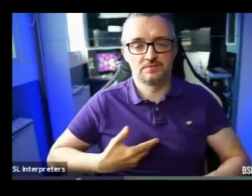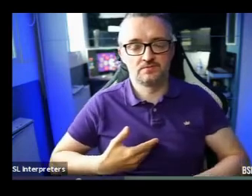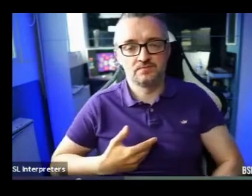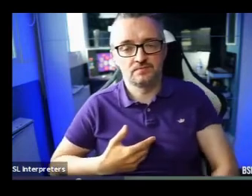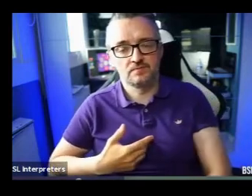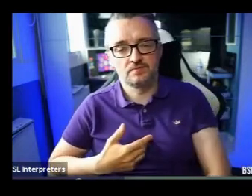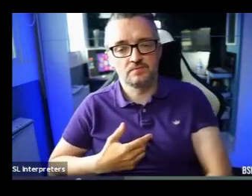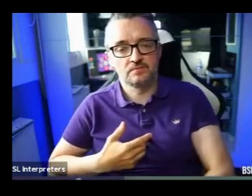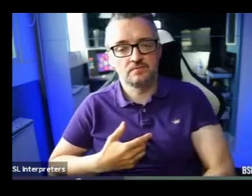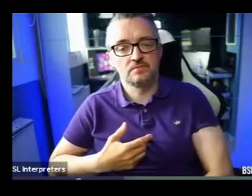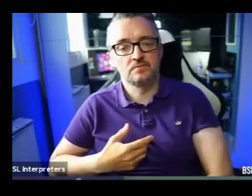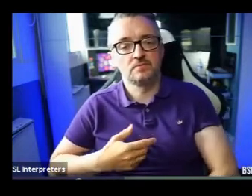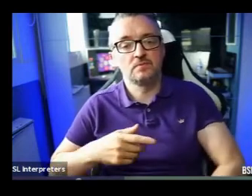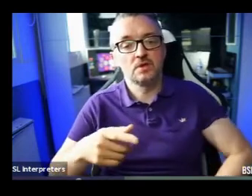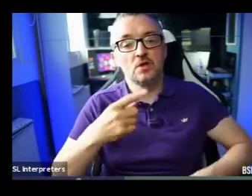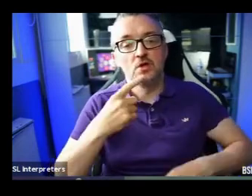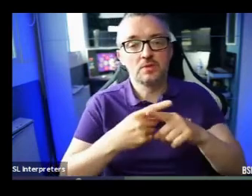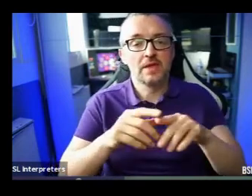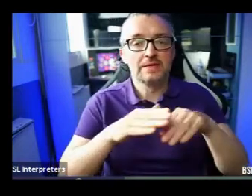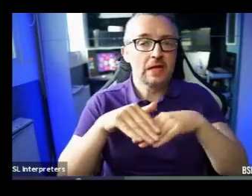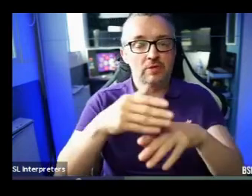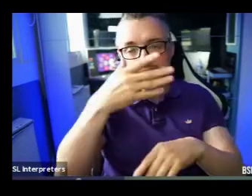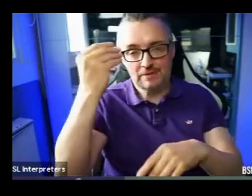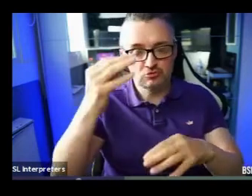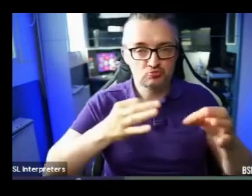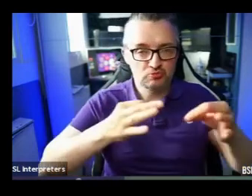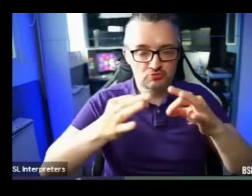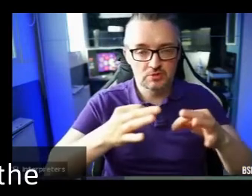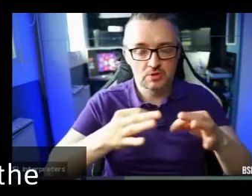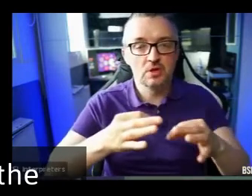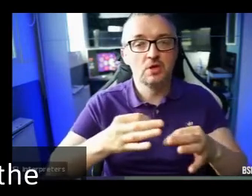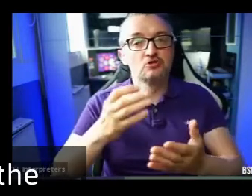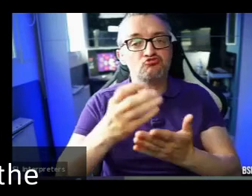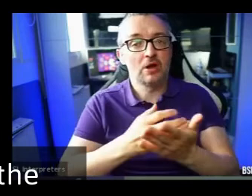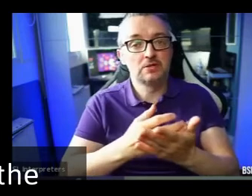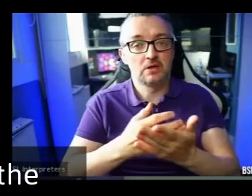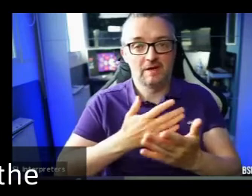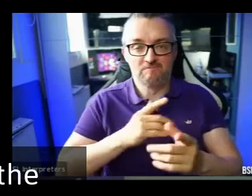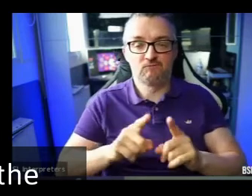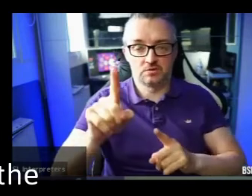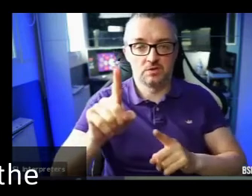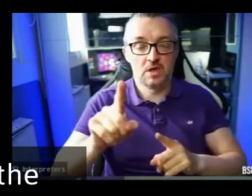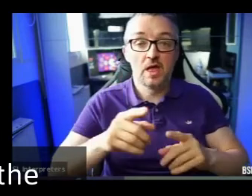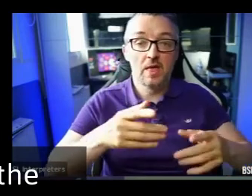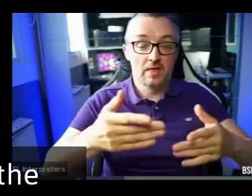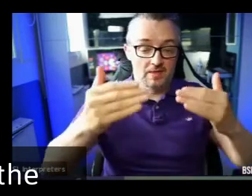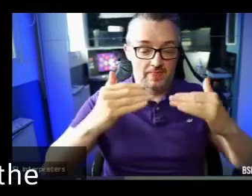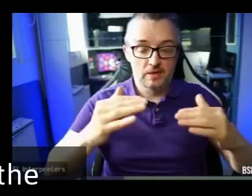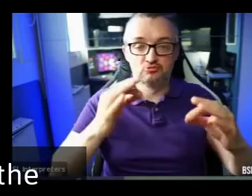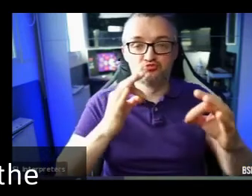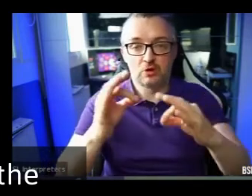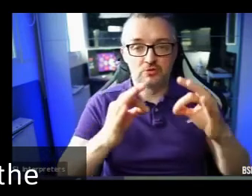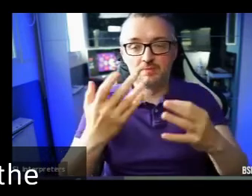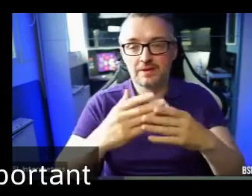okay? But what's evolved behind the Charter is national dementia strategies. The Charter was at the front of the strategies, and the